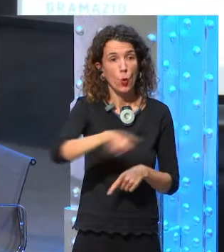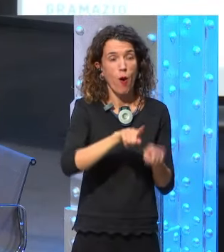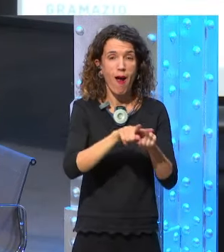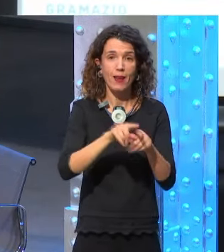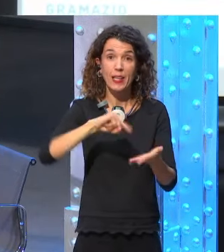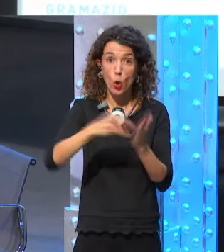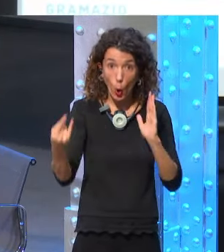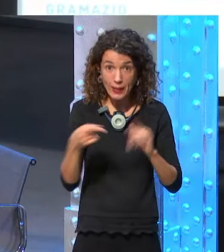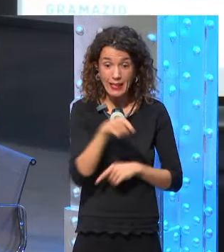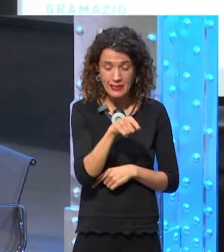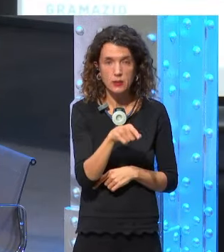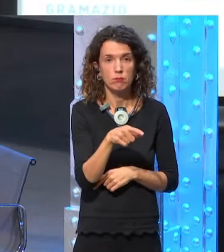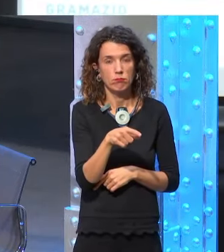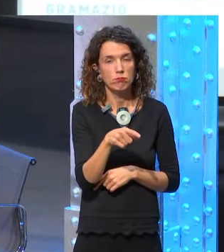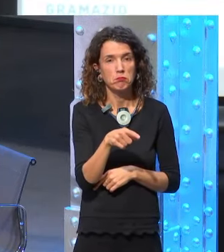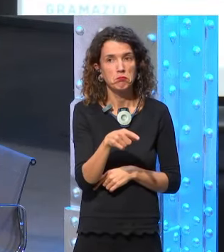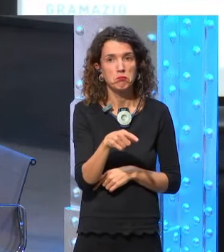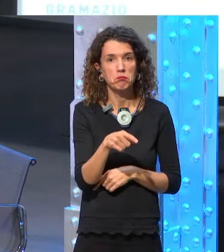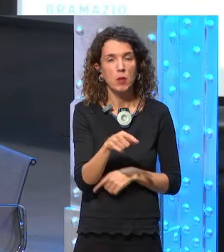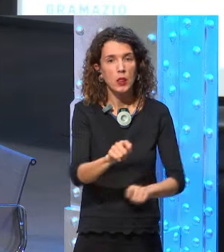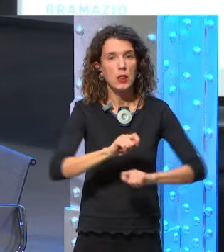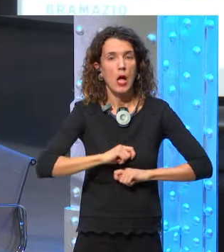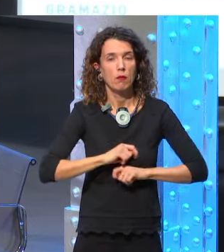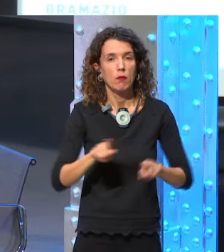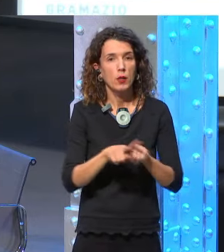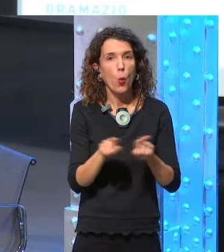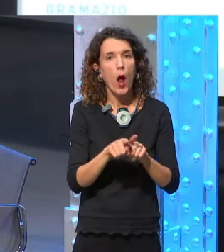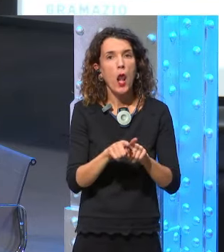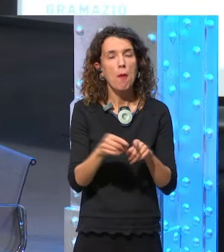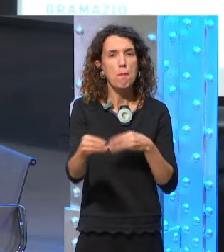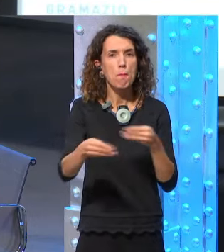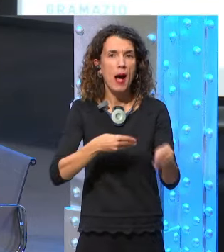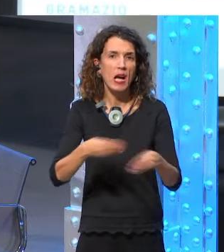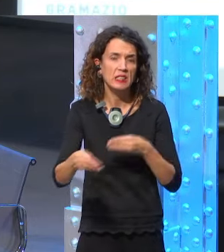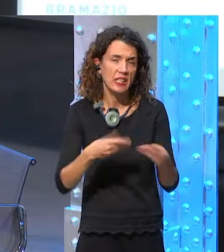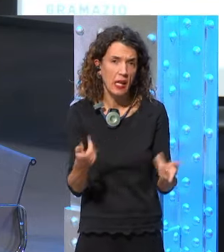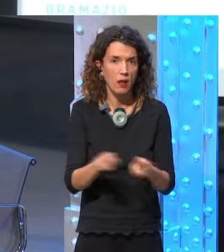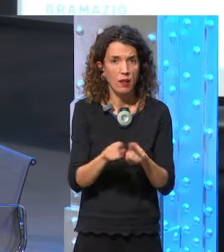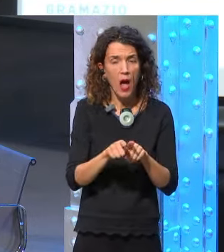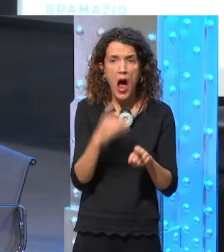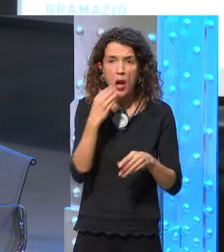a material, let's say an abstract materialization of architecture, but